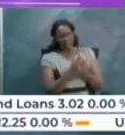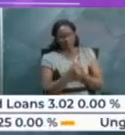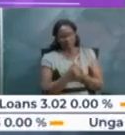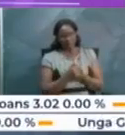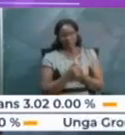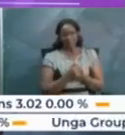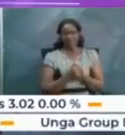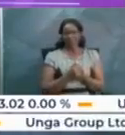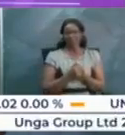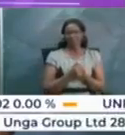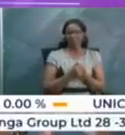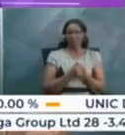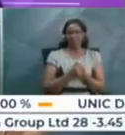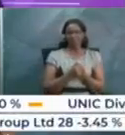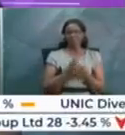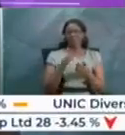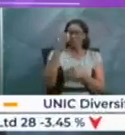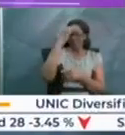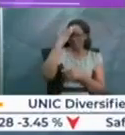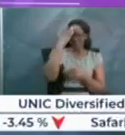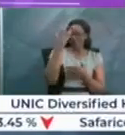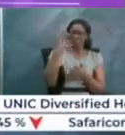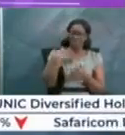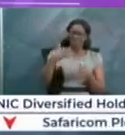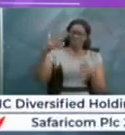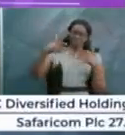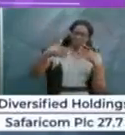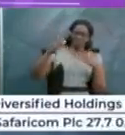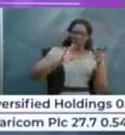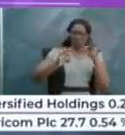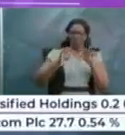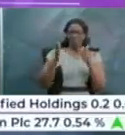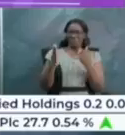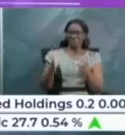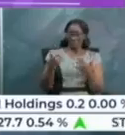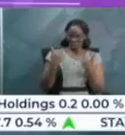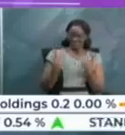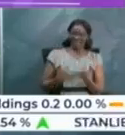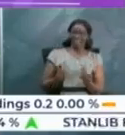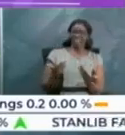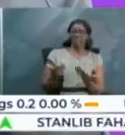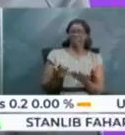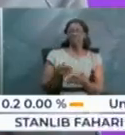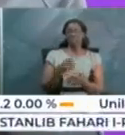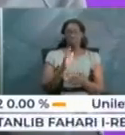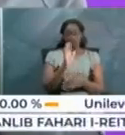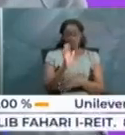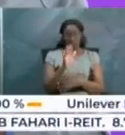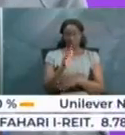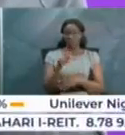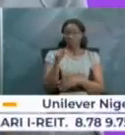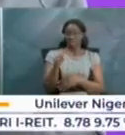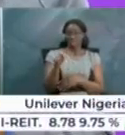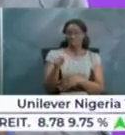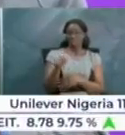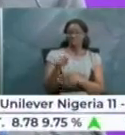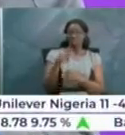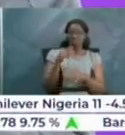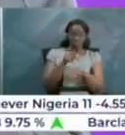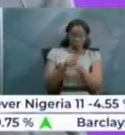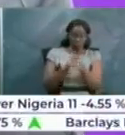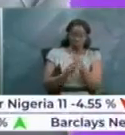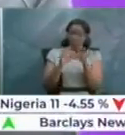guy, so you were I going even kinda- far with it. So please share with us the price. I'm really eager The to know price. the prices. Well, this watch in